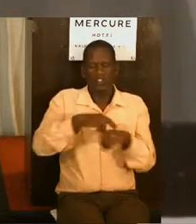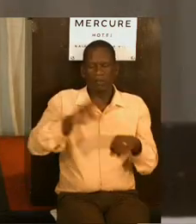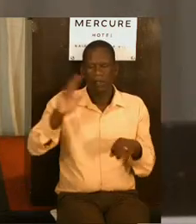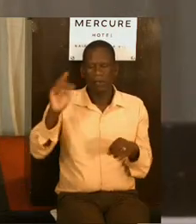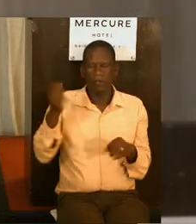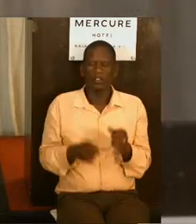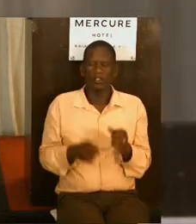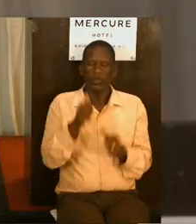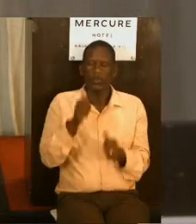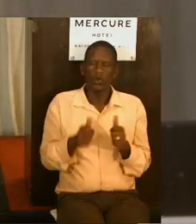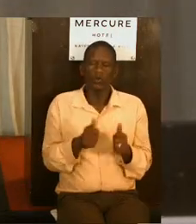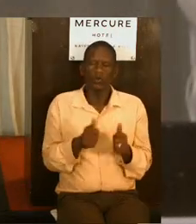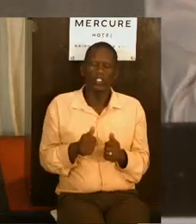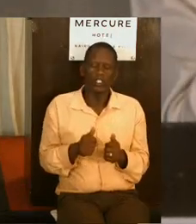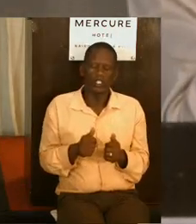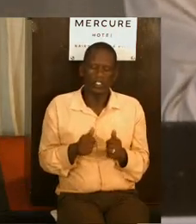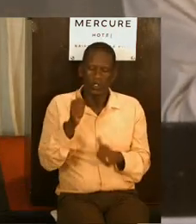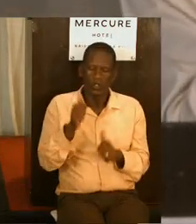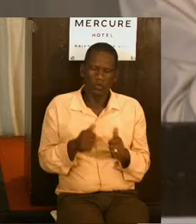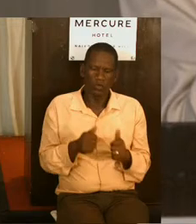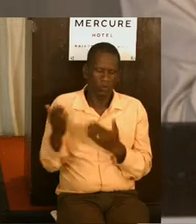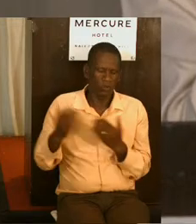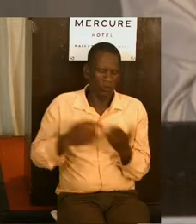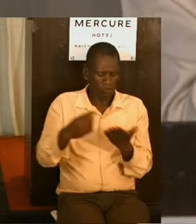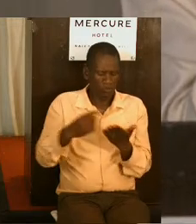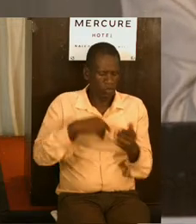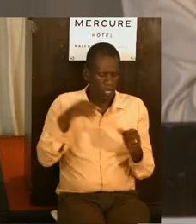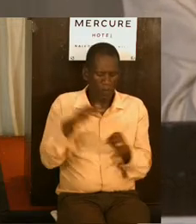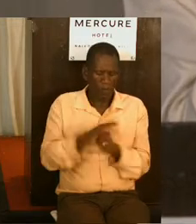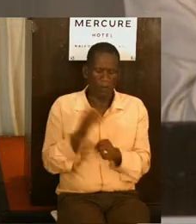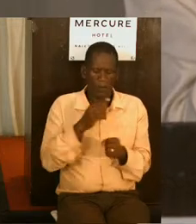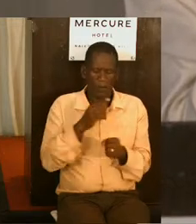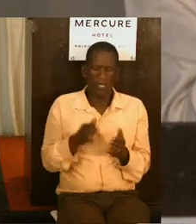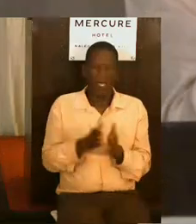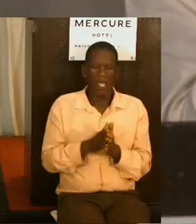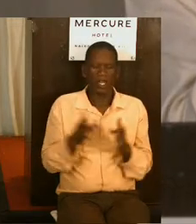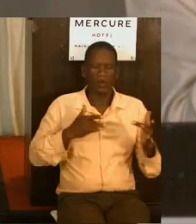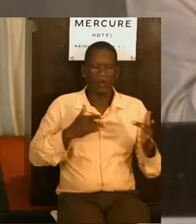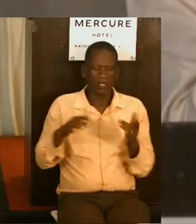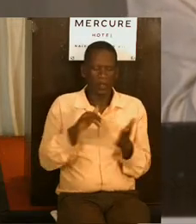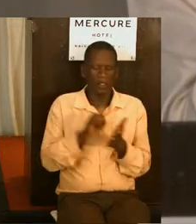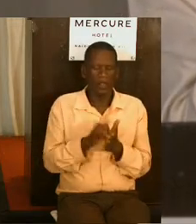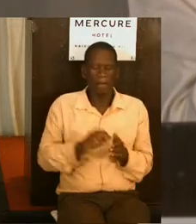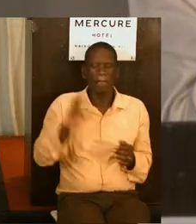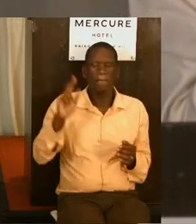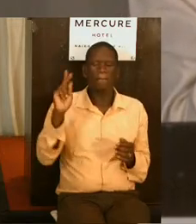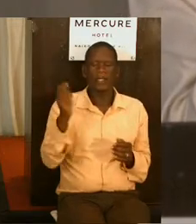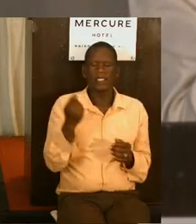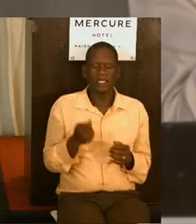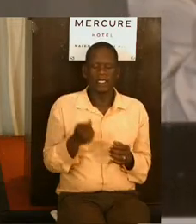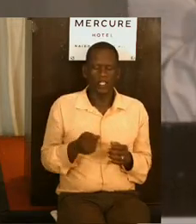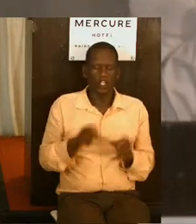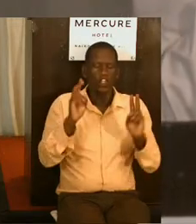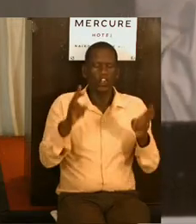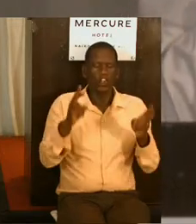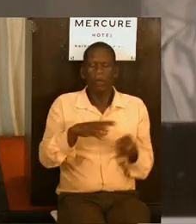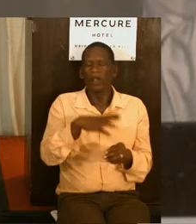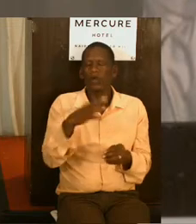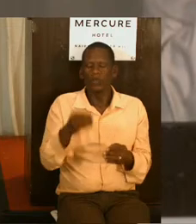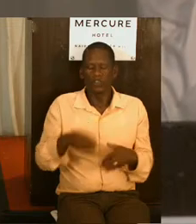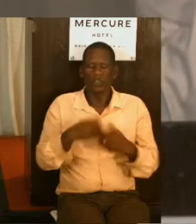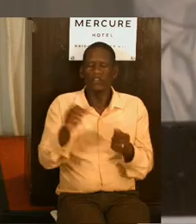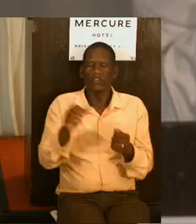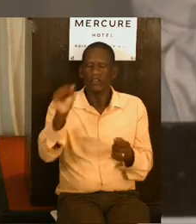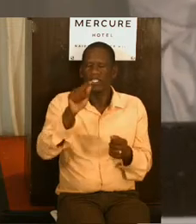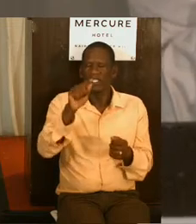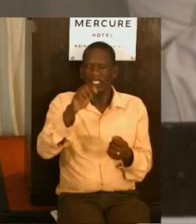which proved a heated debate and concerning that the president normally go to give